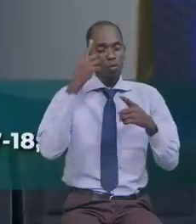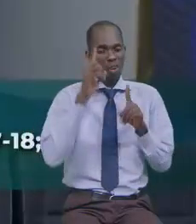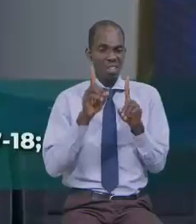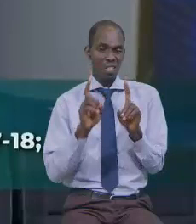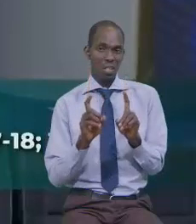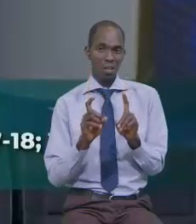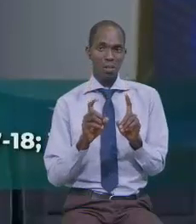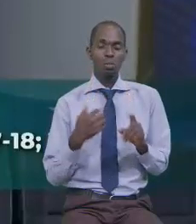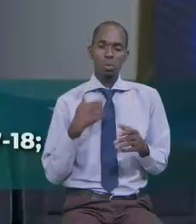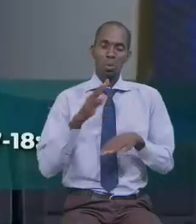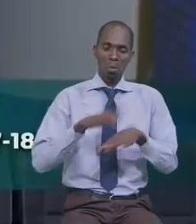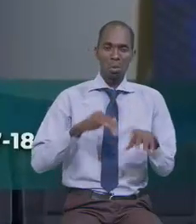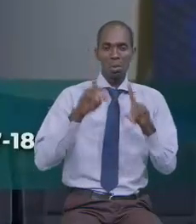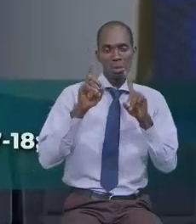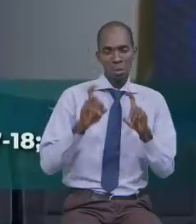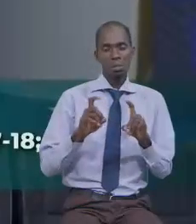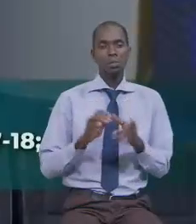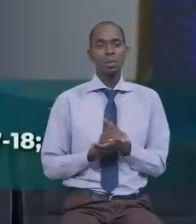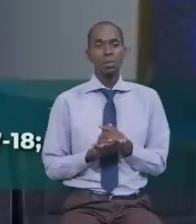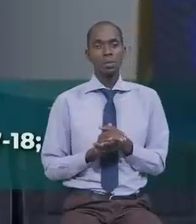it exam. When the